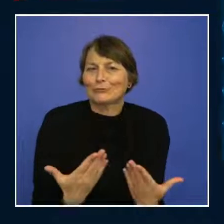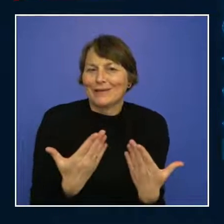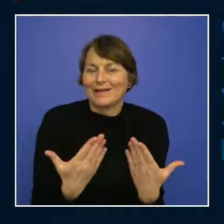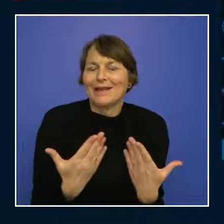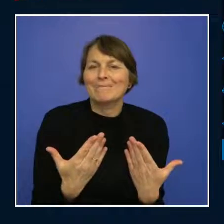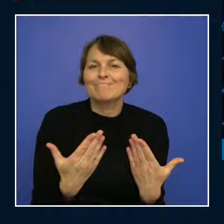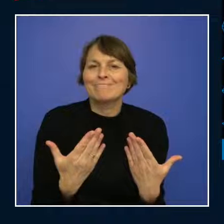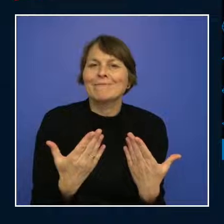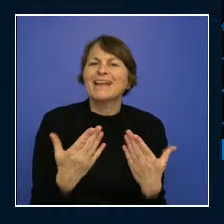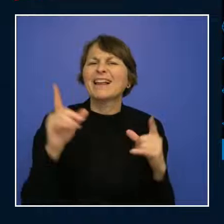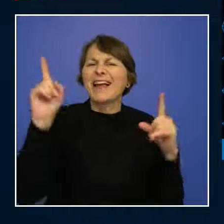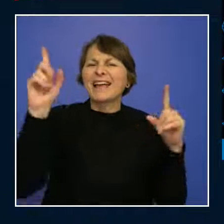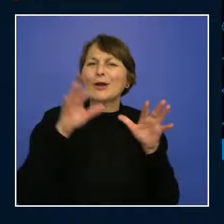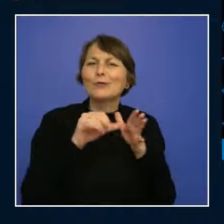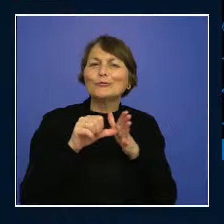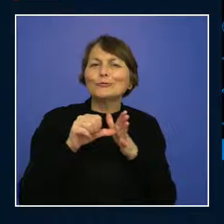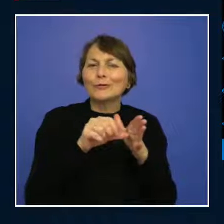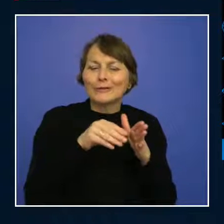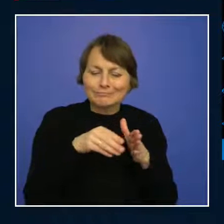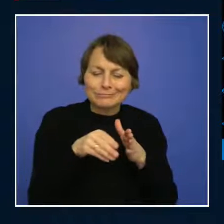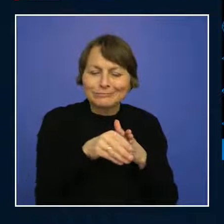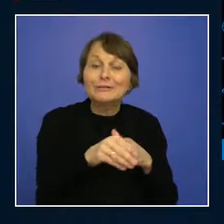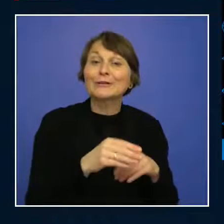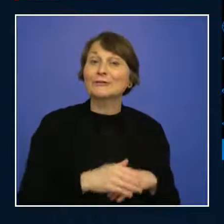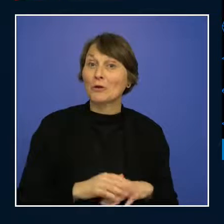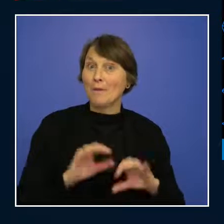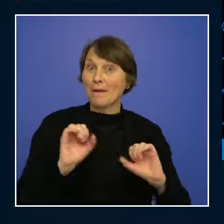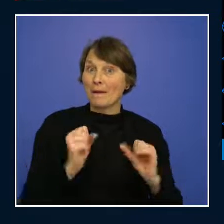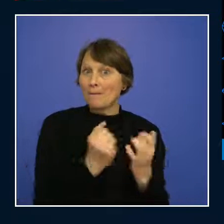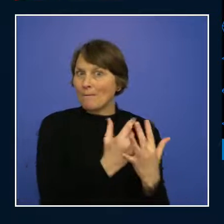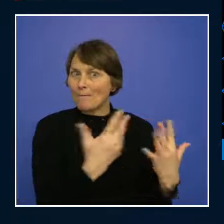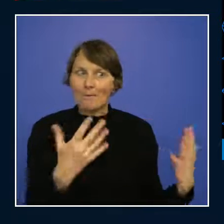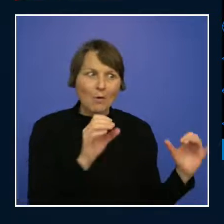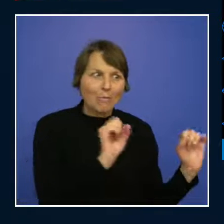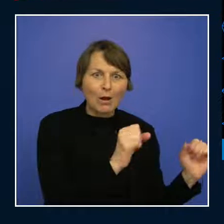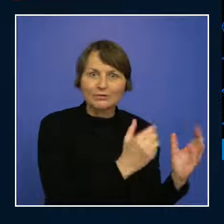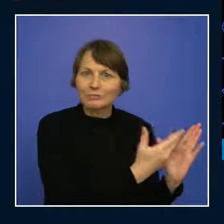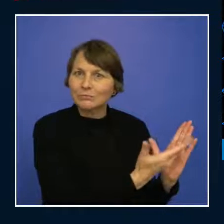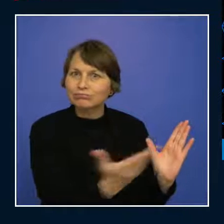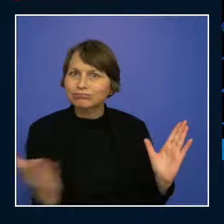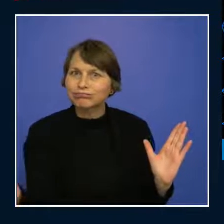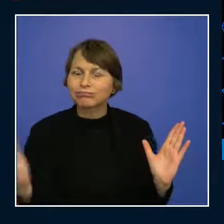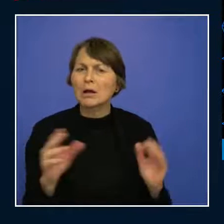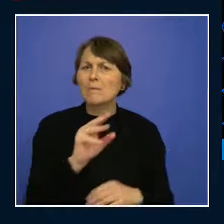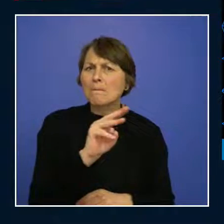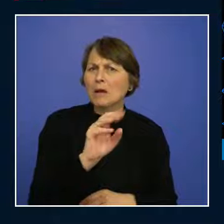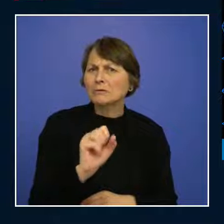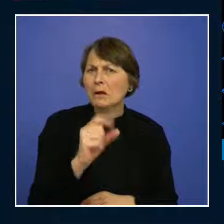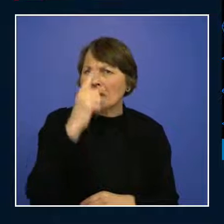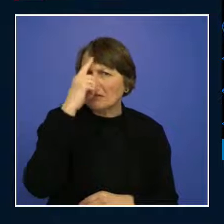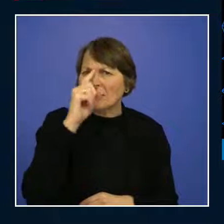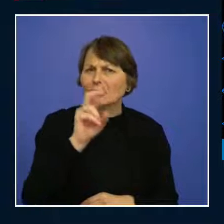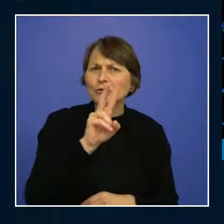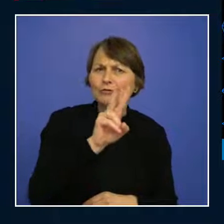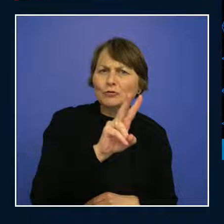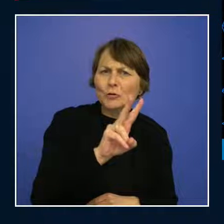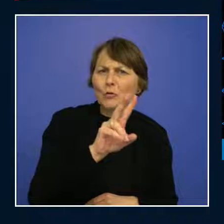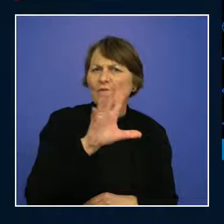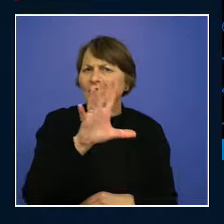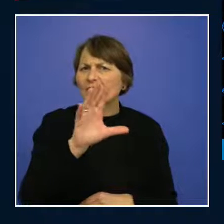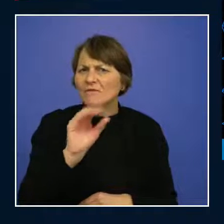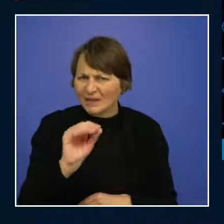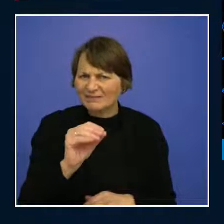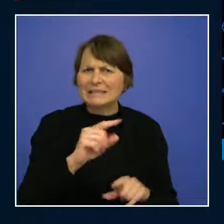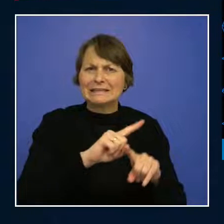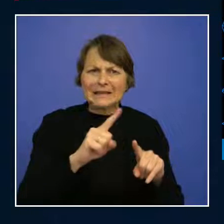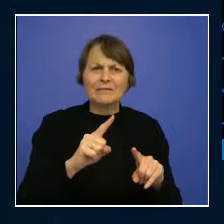it's really about the art of the possible, because at Microsoft we have well over, I think it's like 250 services at Azure,